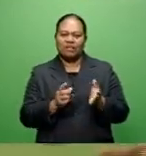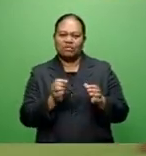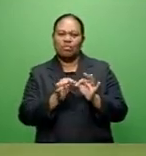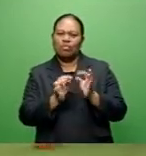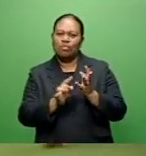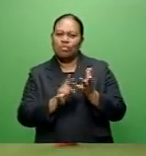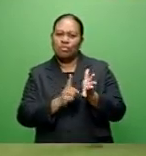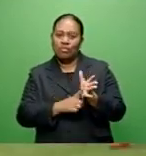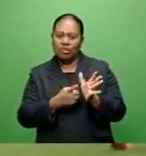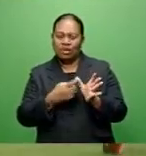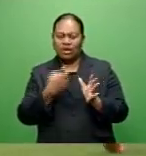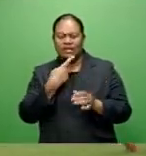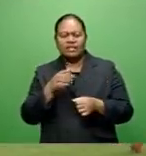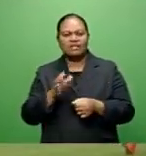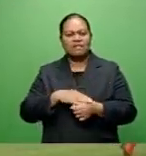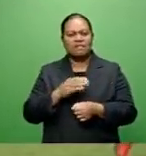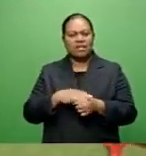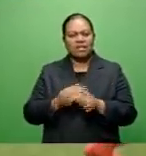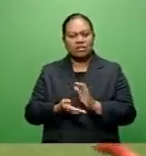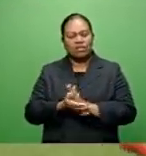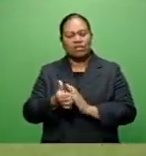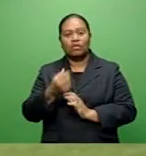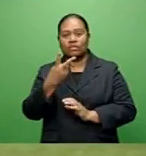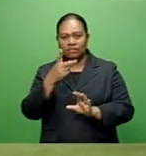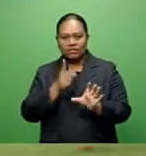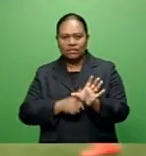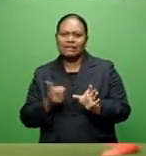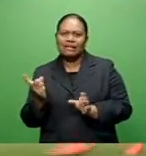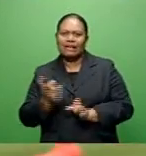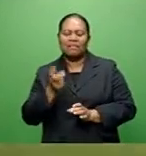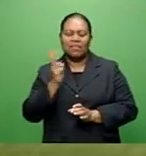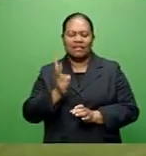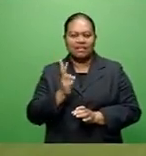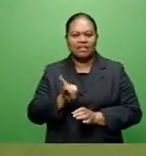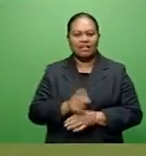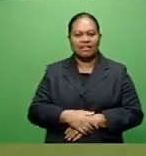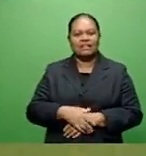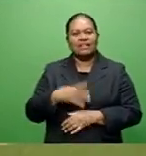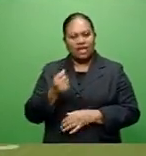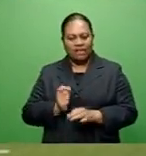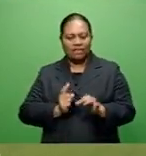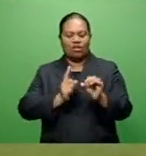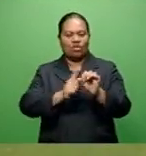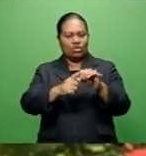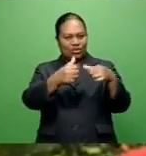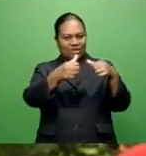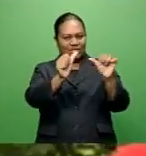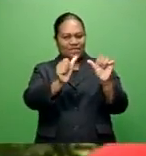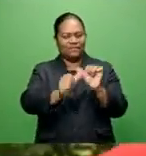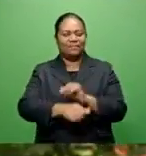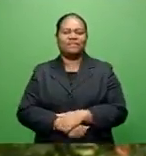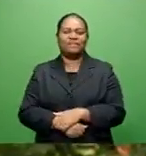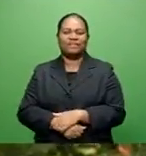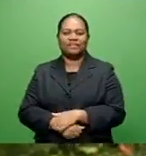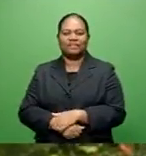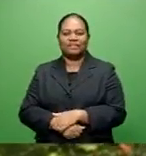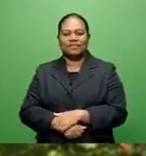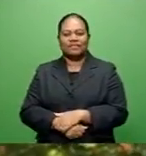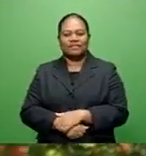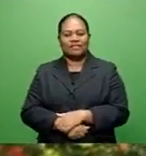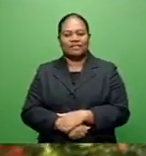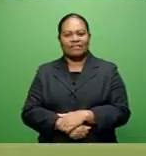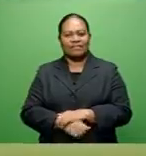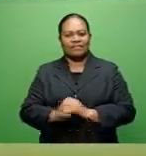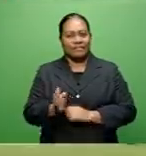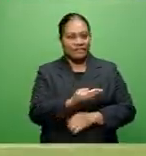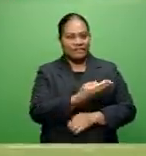the team is making a return after 2 years and have goals to achieve. I think it's a good outing for the boys. We